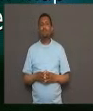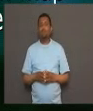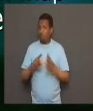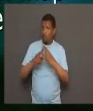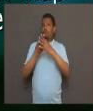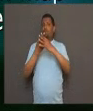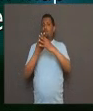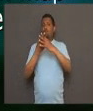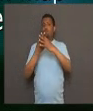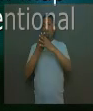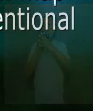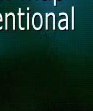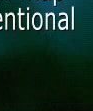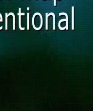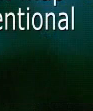Begin.